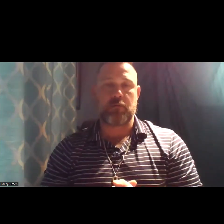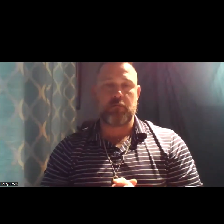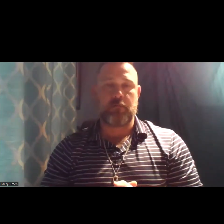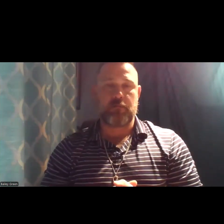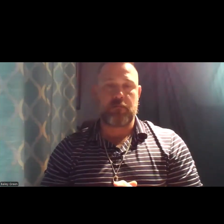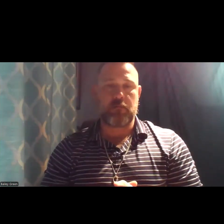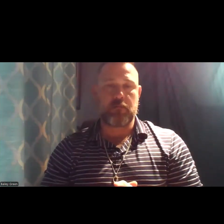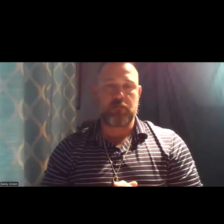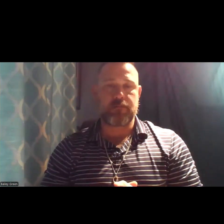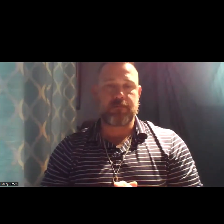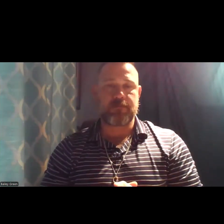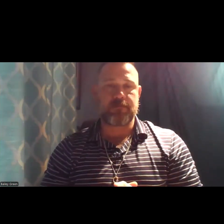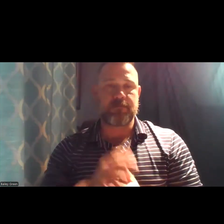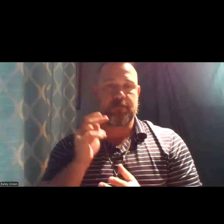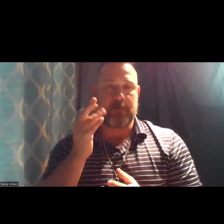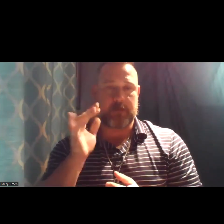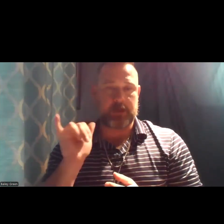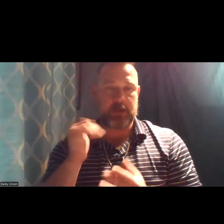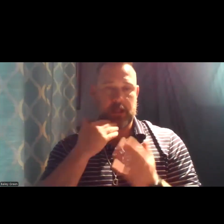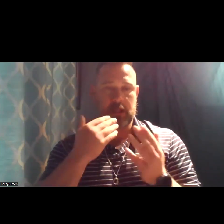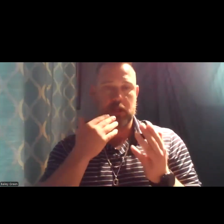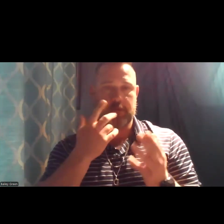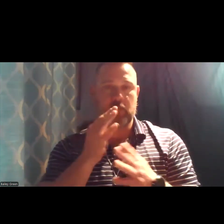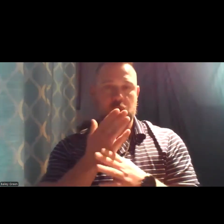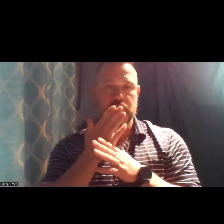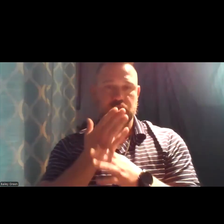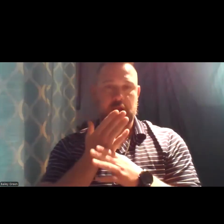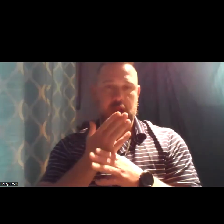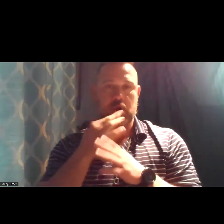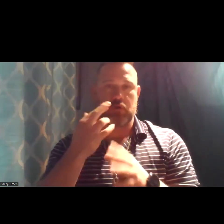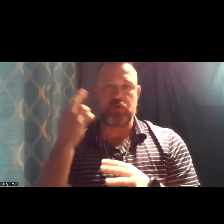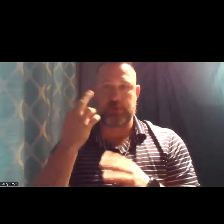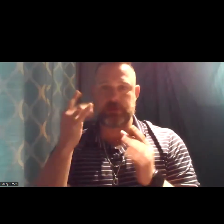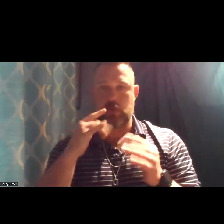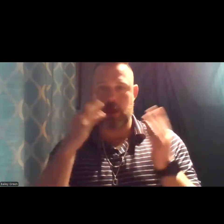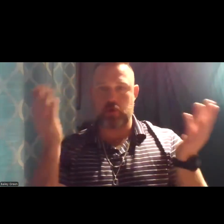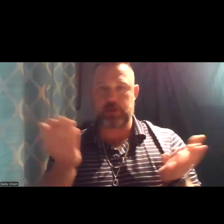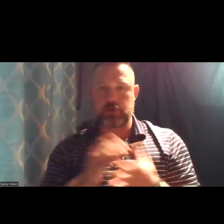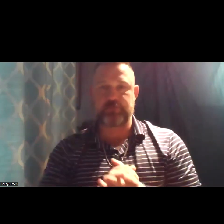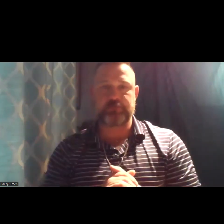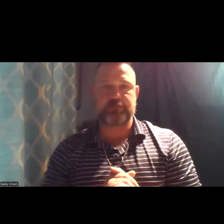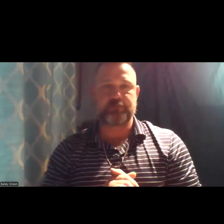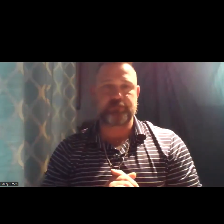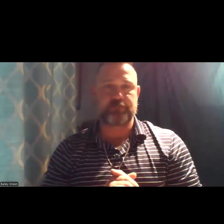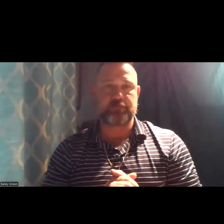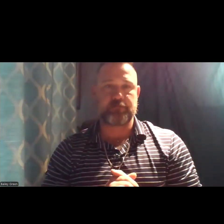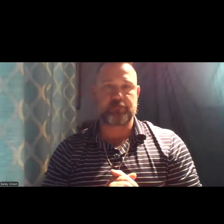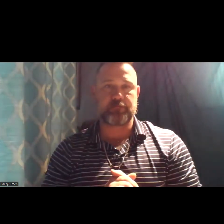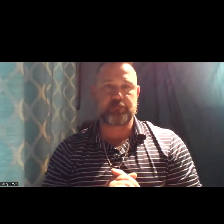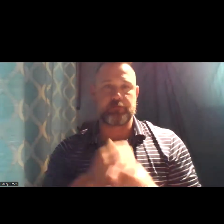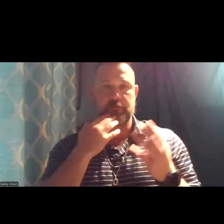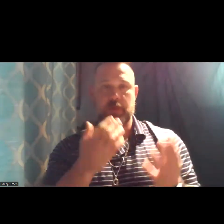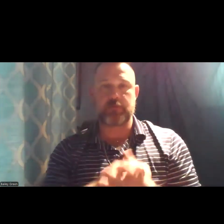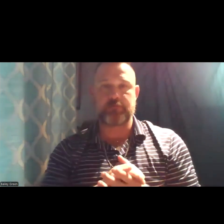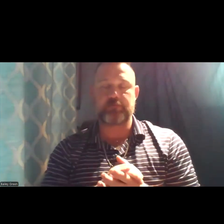Emily, thank you so much for sharing. This is the reason why we're all here. Thank you.